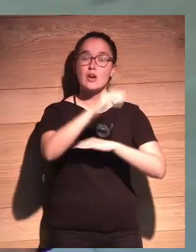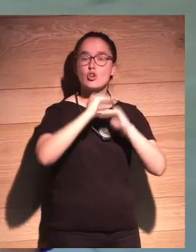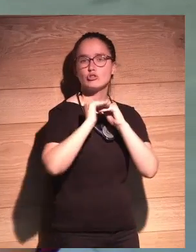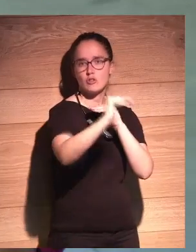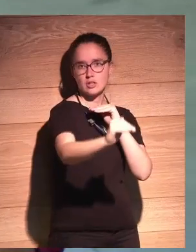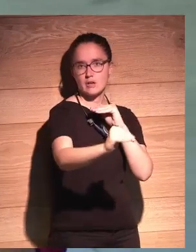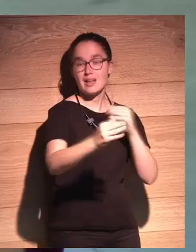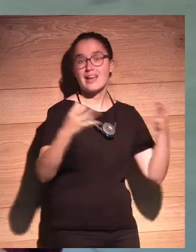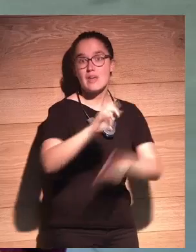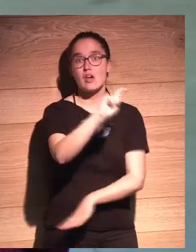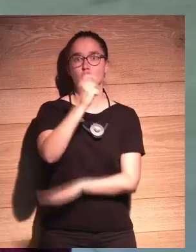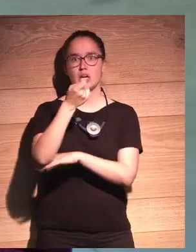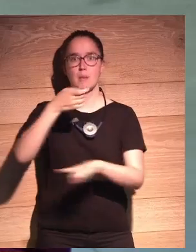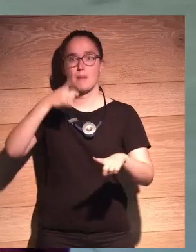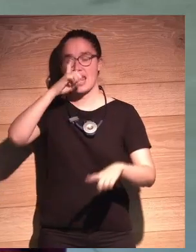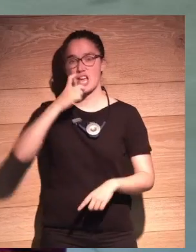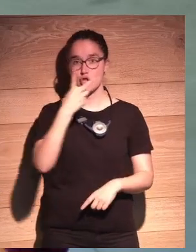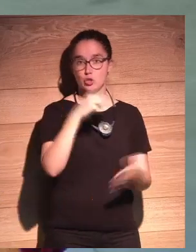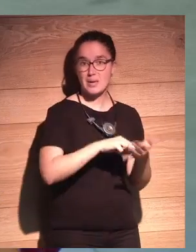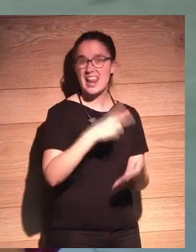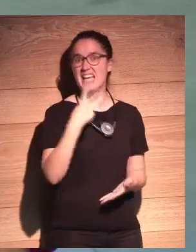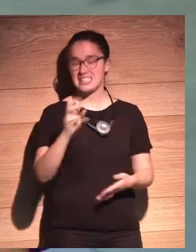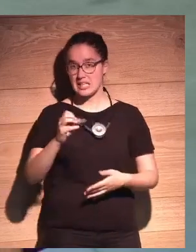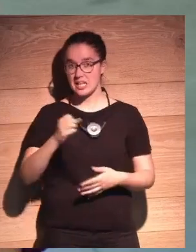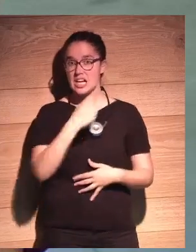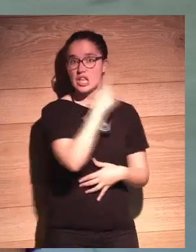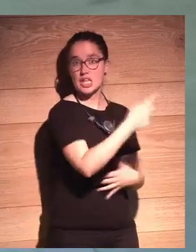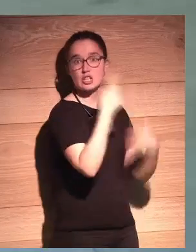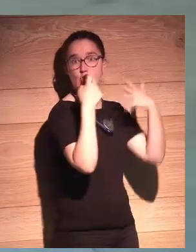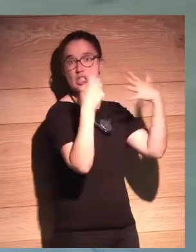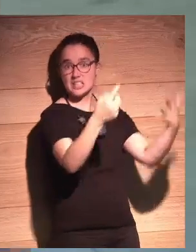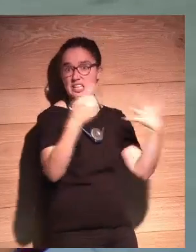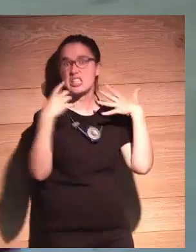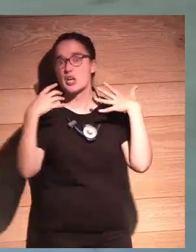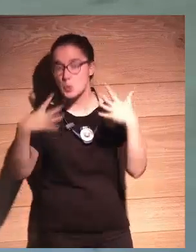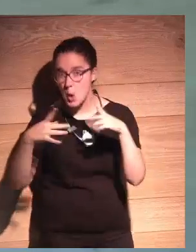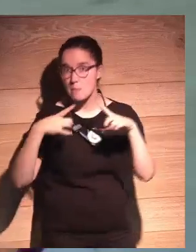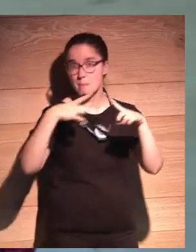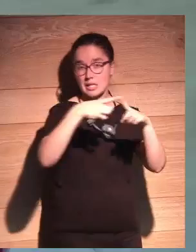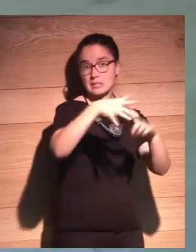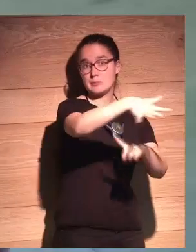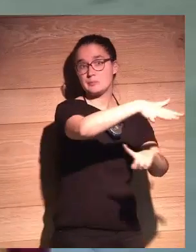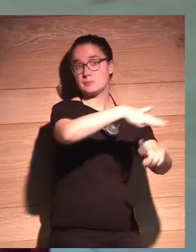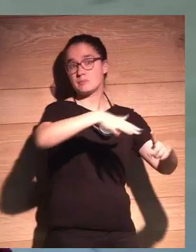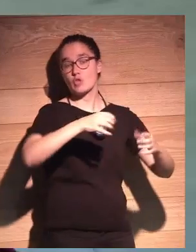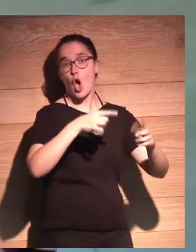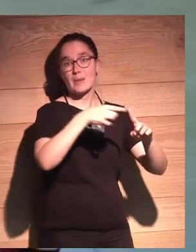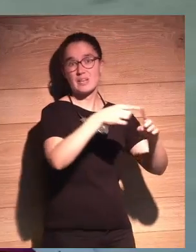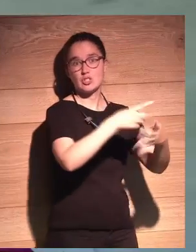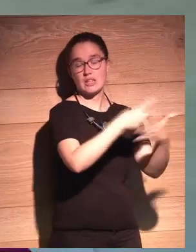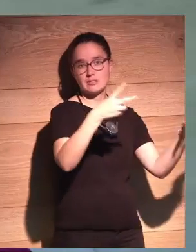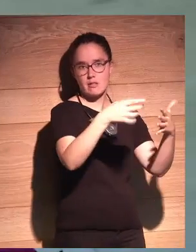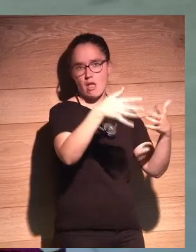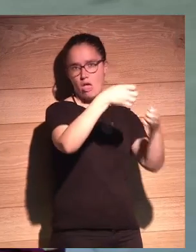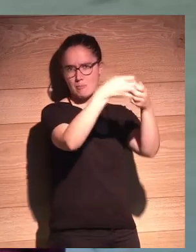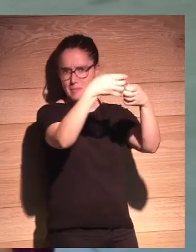benefits for all of them. And within this agenda we have the Sustainable Development Goals, with also